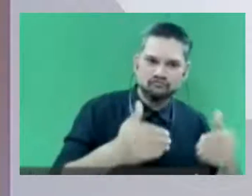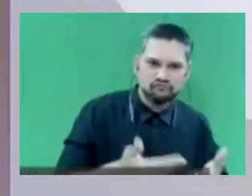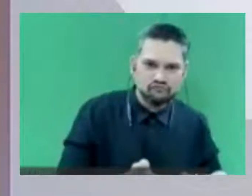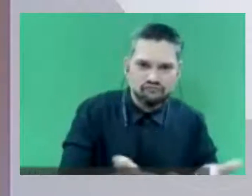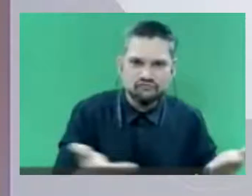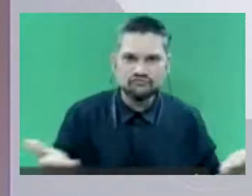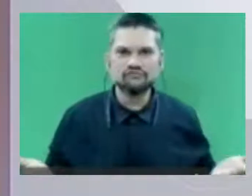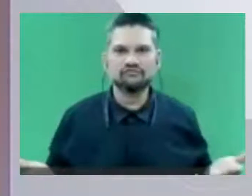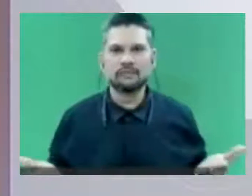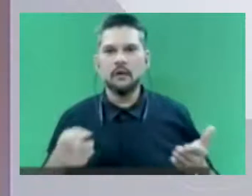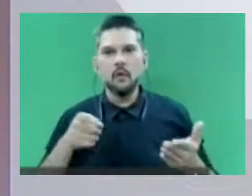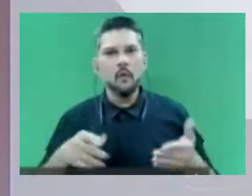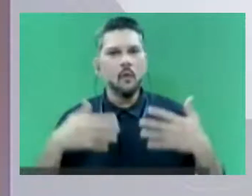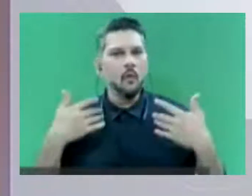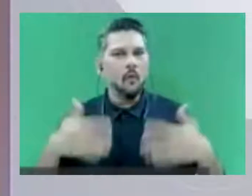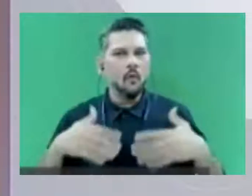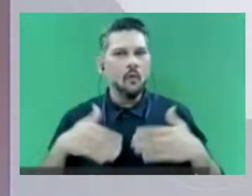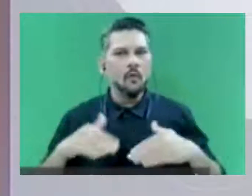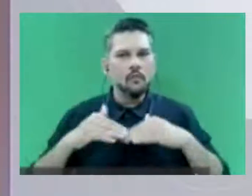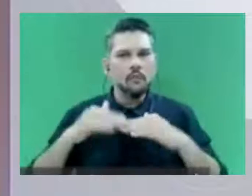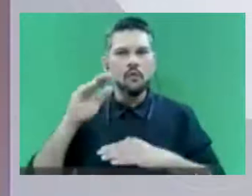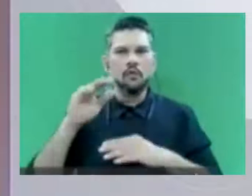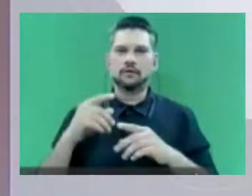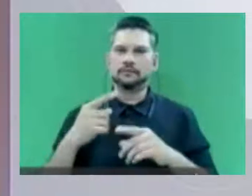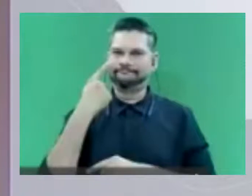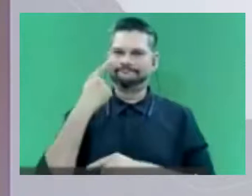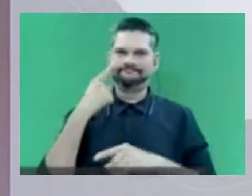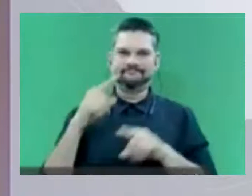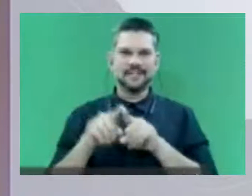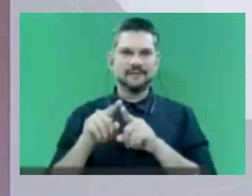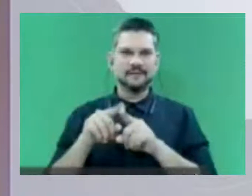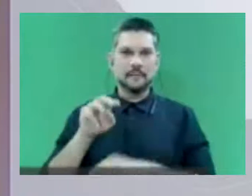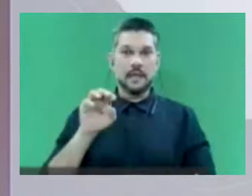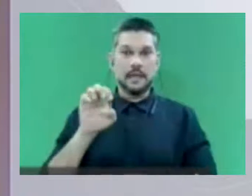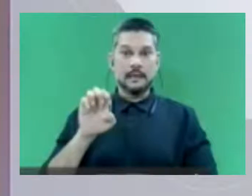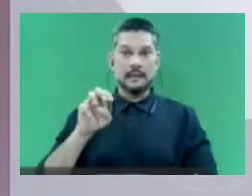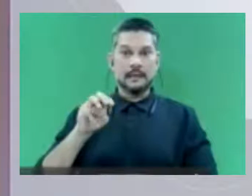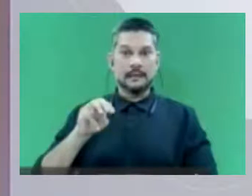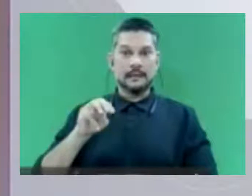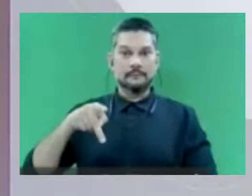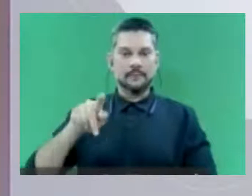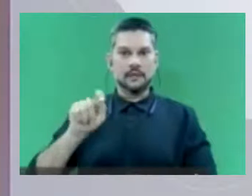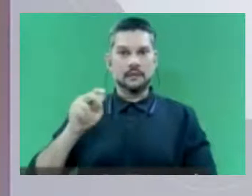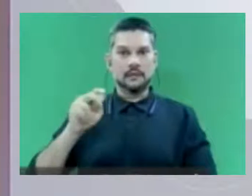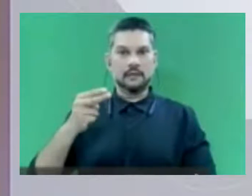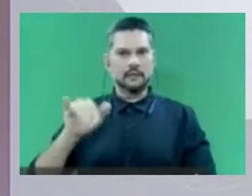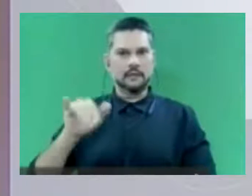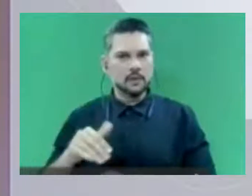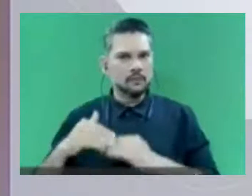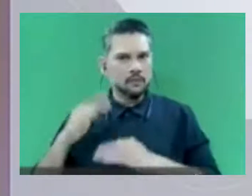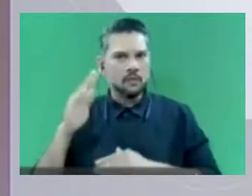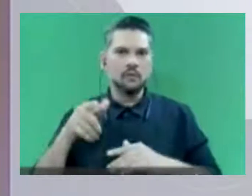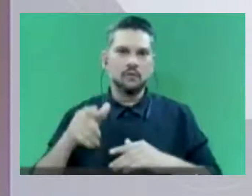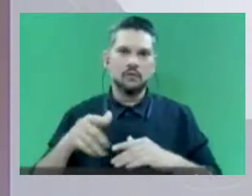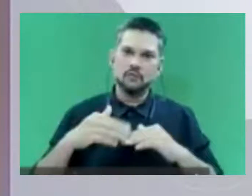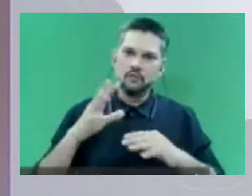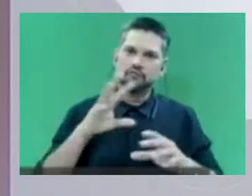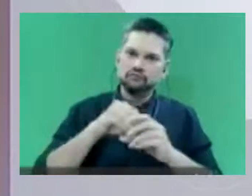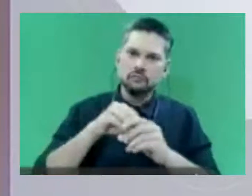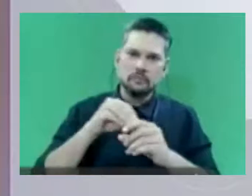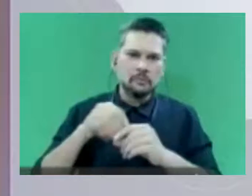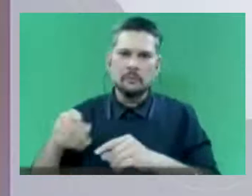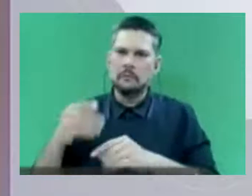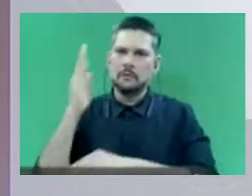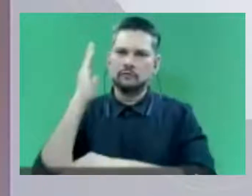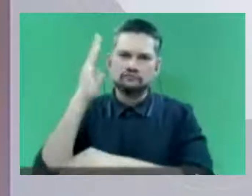leader, you will make sure that you will not only just include them in various sessions that they need to speak on, but also